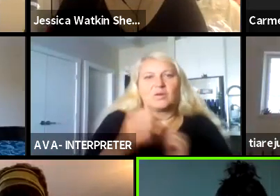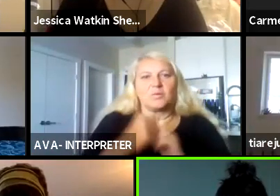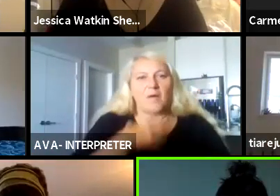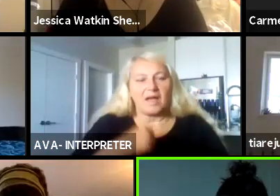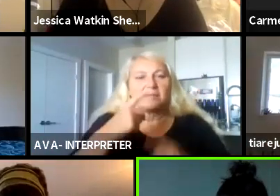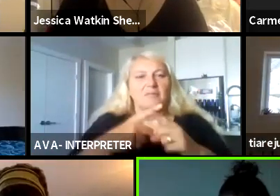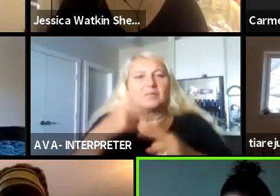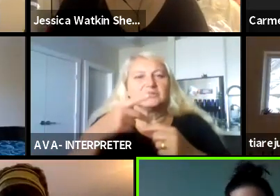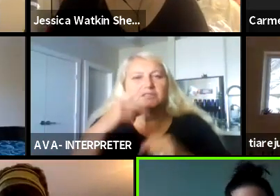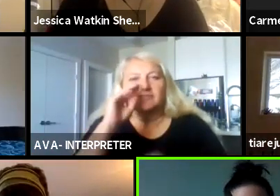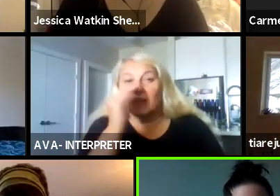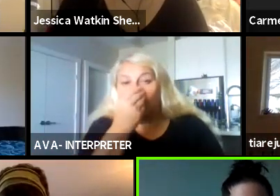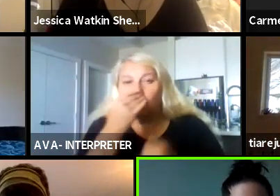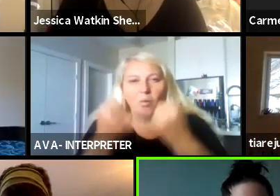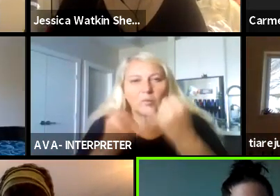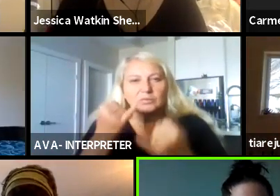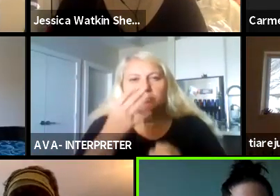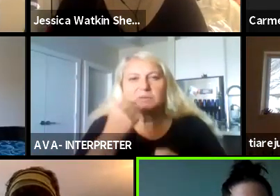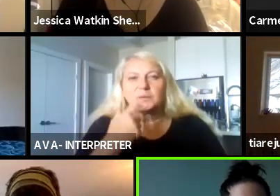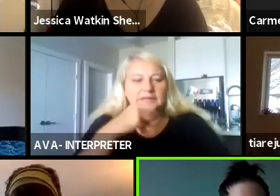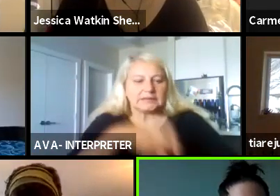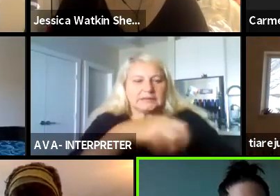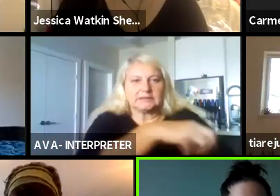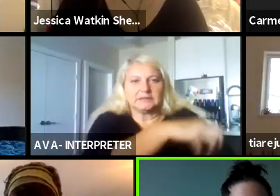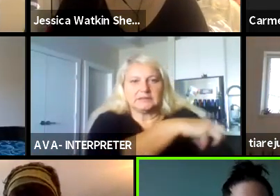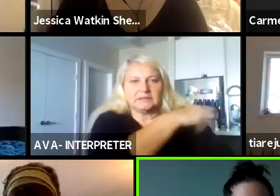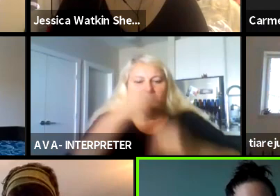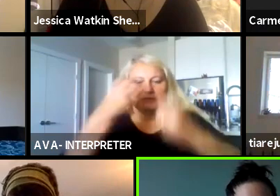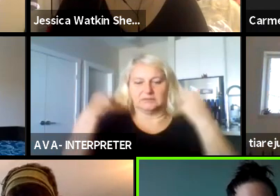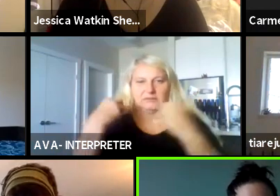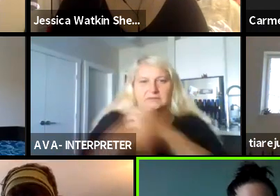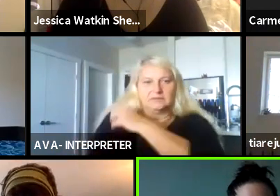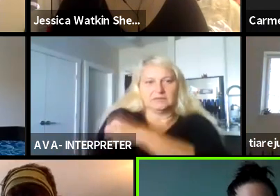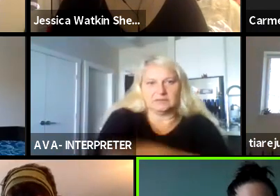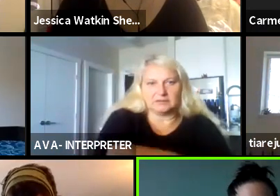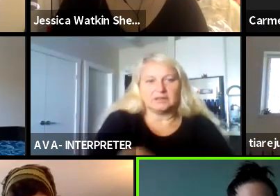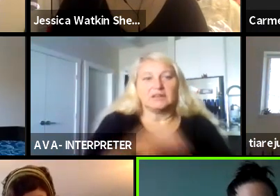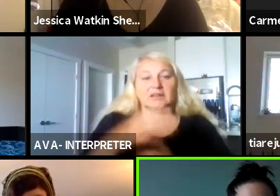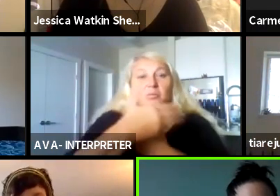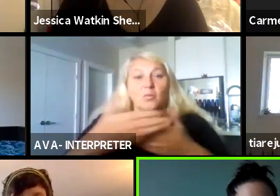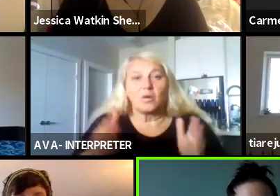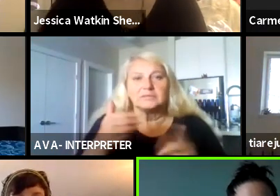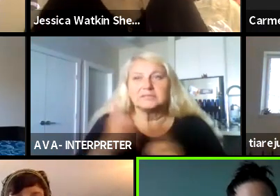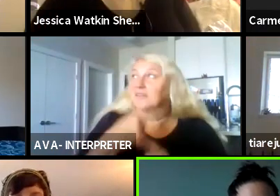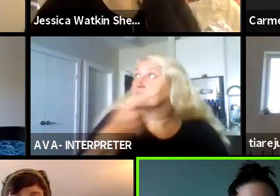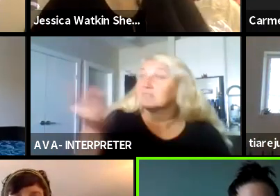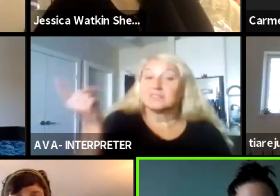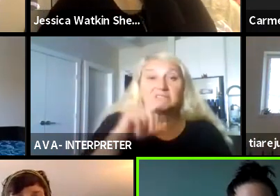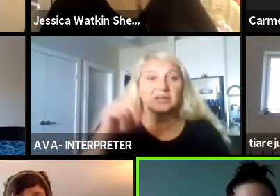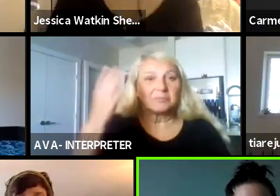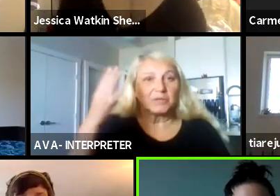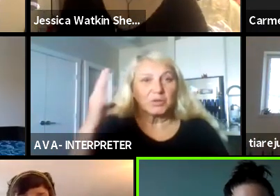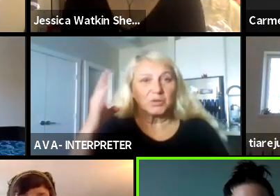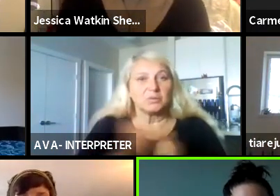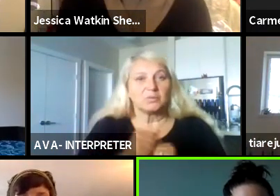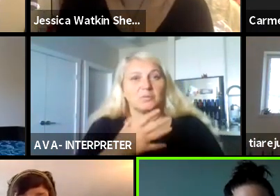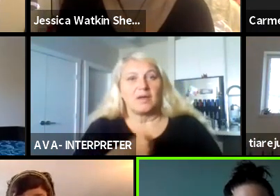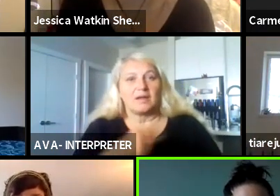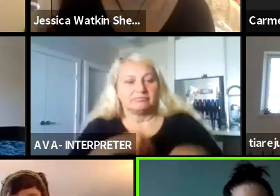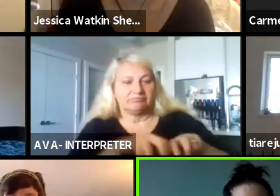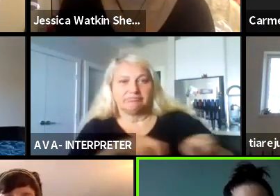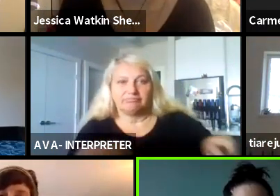it, spattered throughout the pattern. I'm in a blue room on a beige couch, and there's